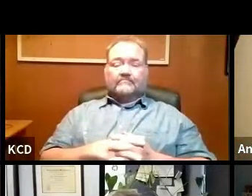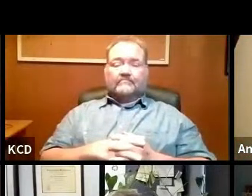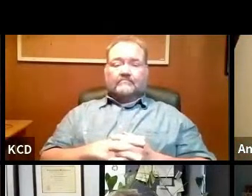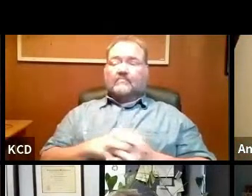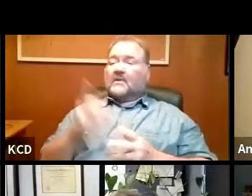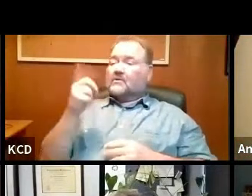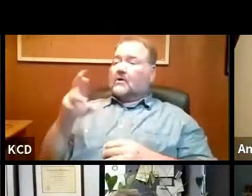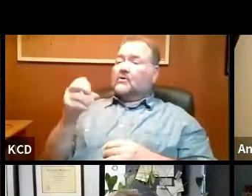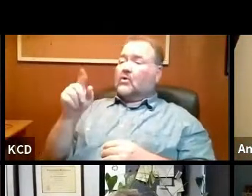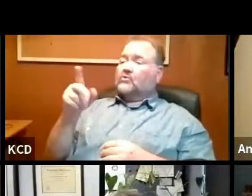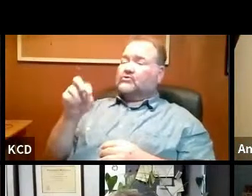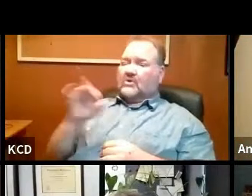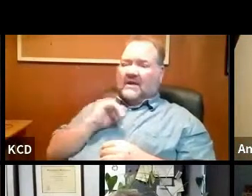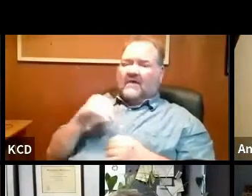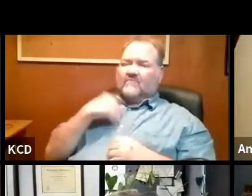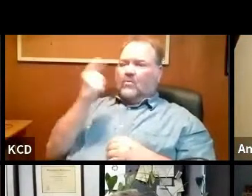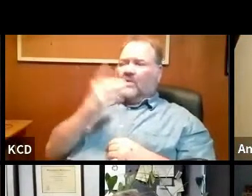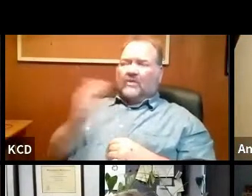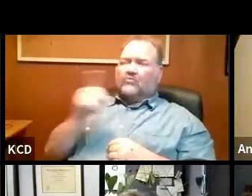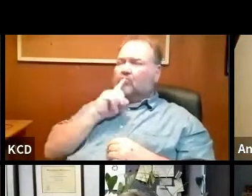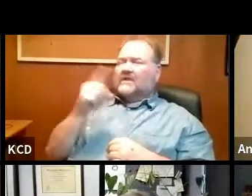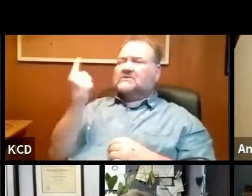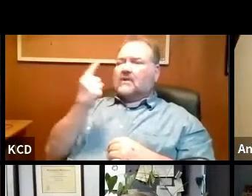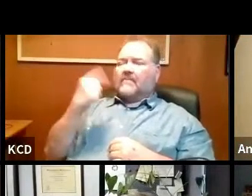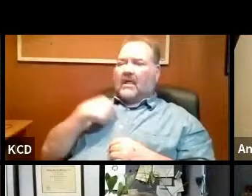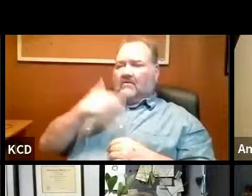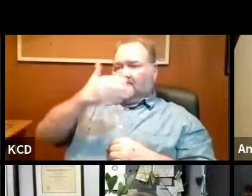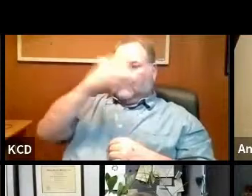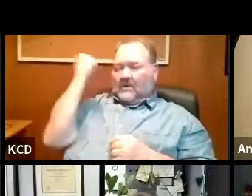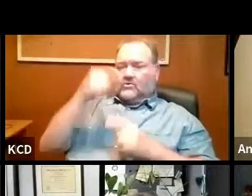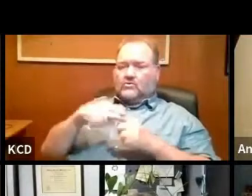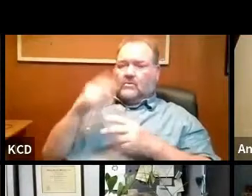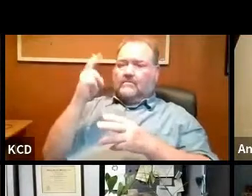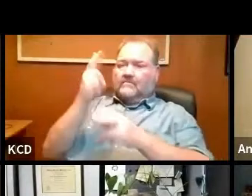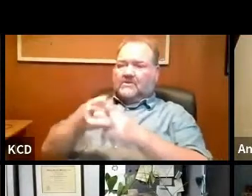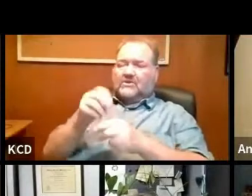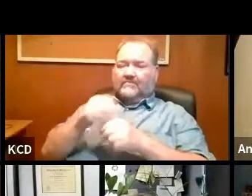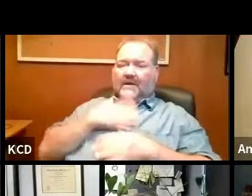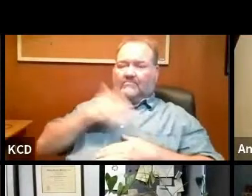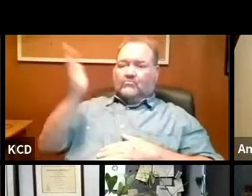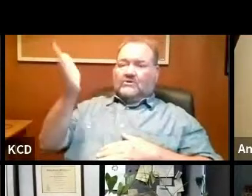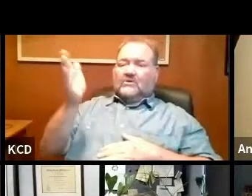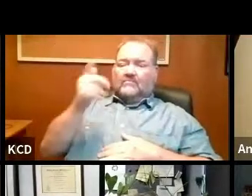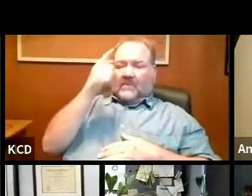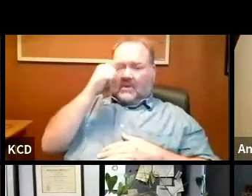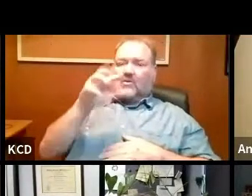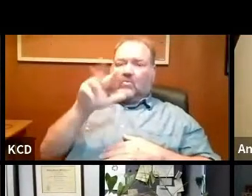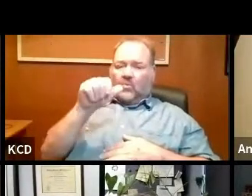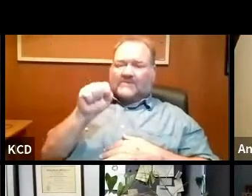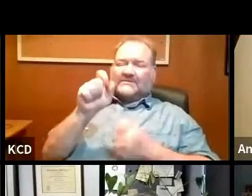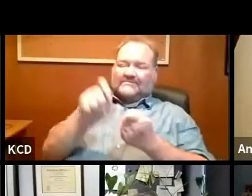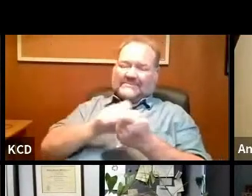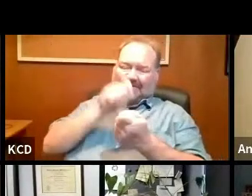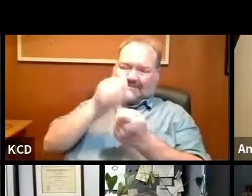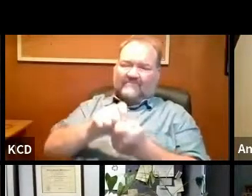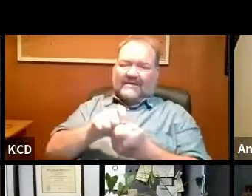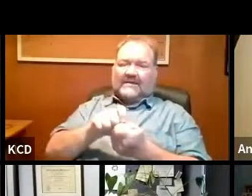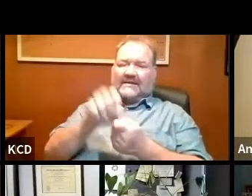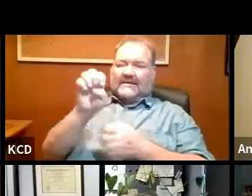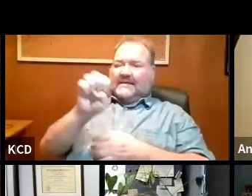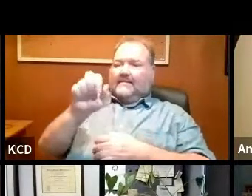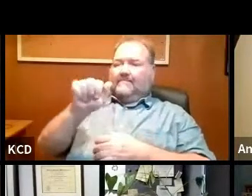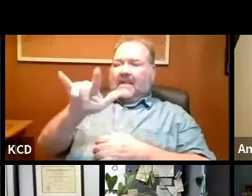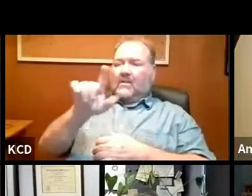Dr. Gocher, I have one thing. It really is just something I neglected to mention in my presentation because it was the specific